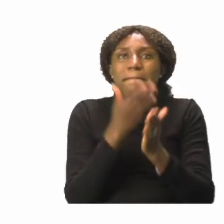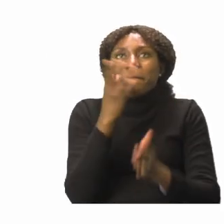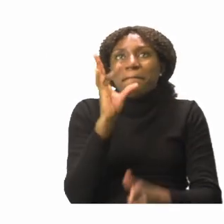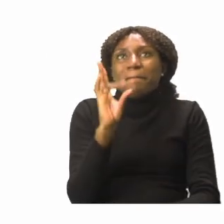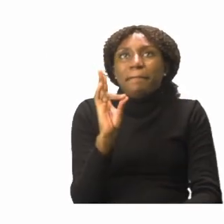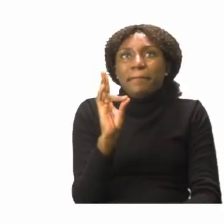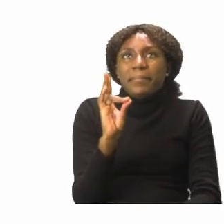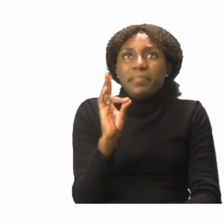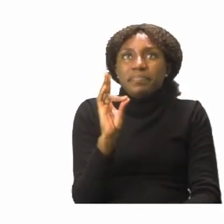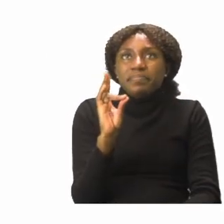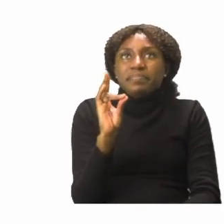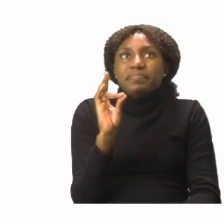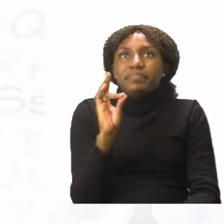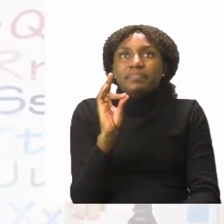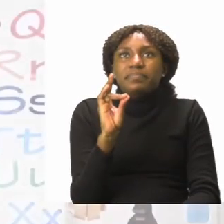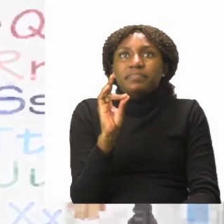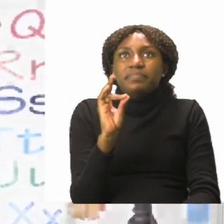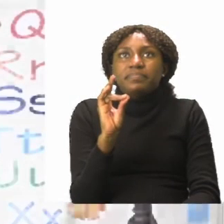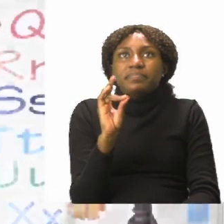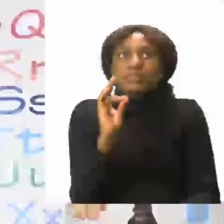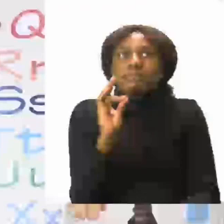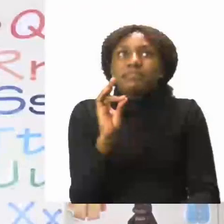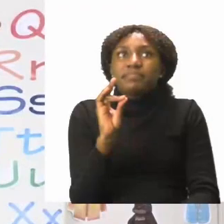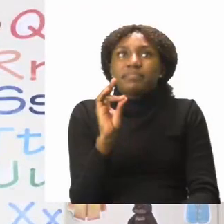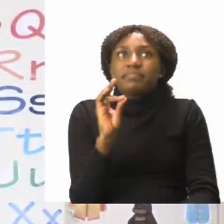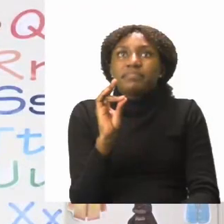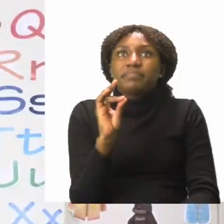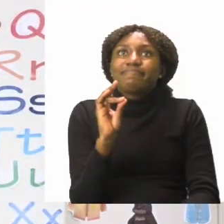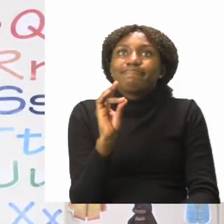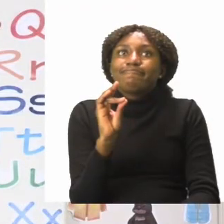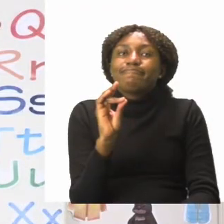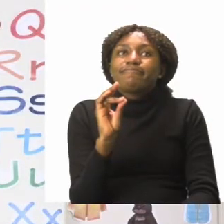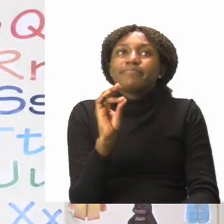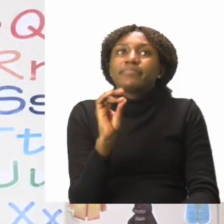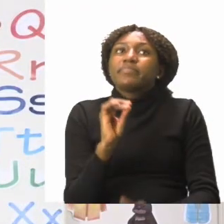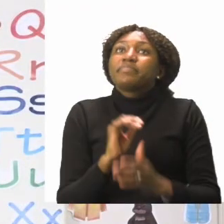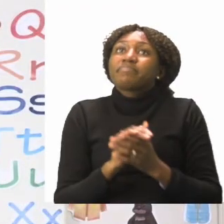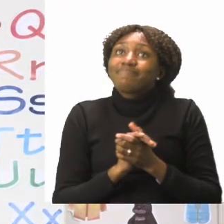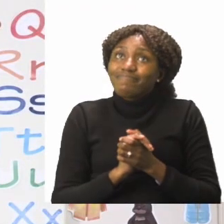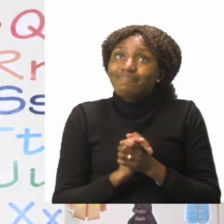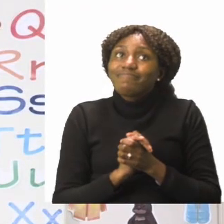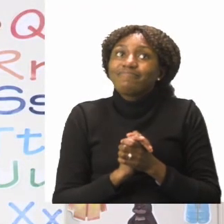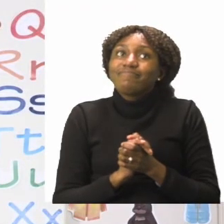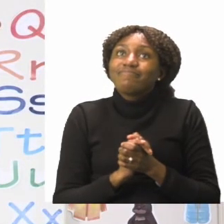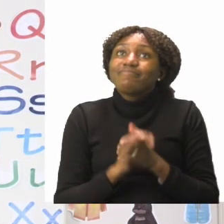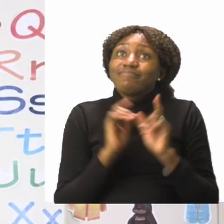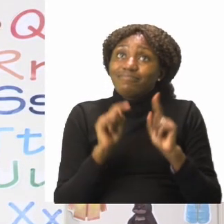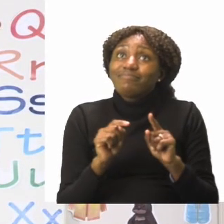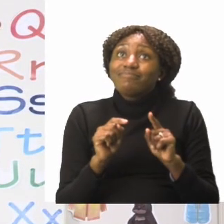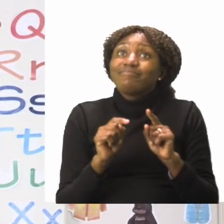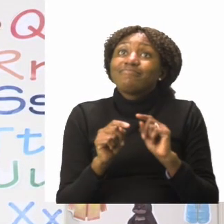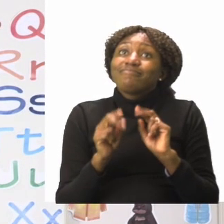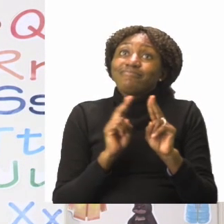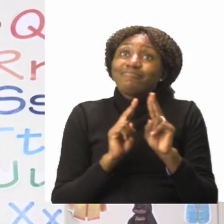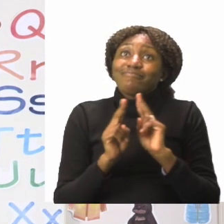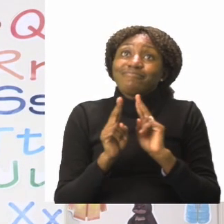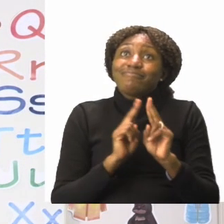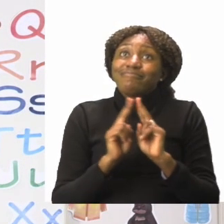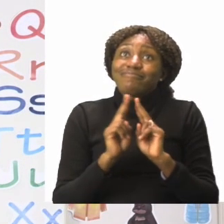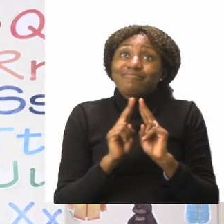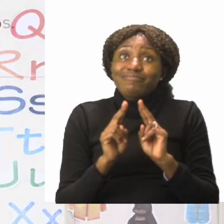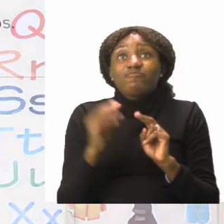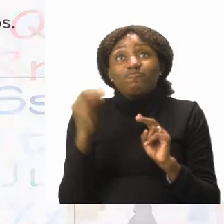7. On page 7, boys and girls, we are now going to continue with our